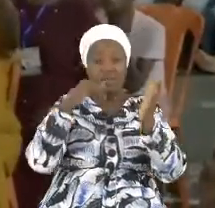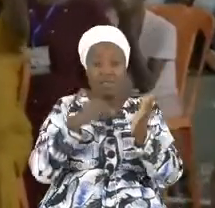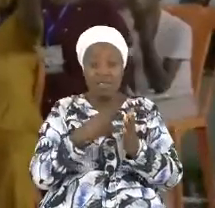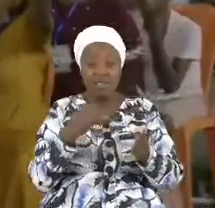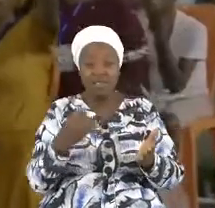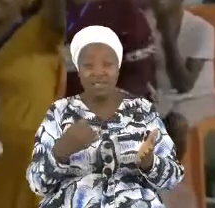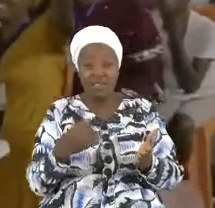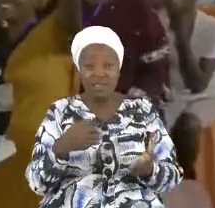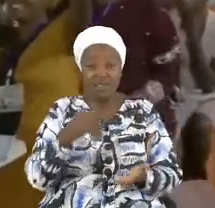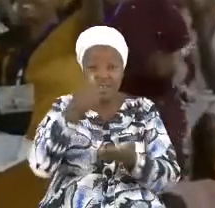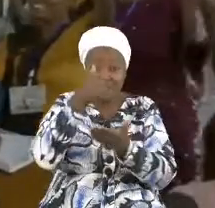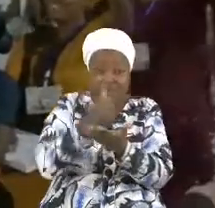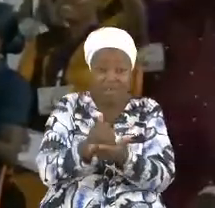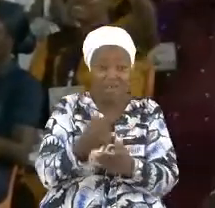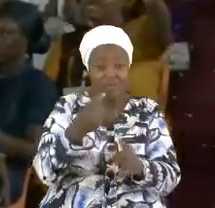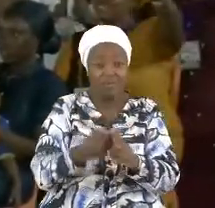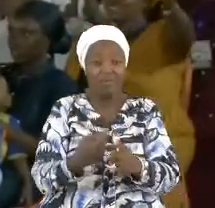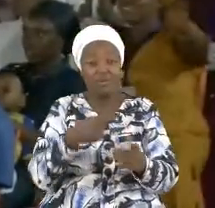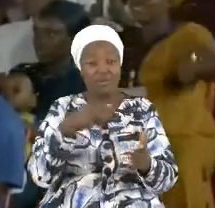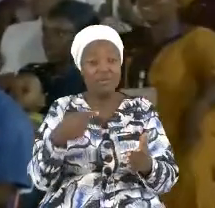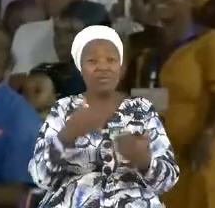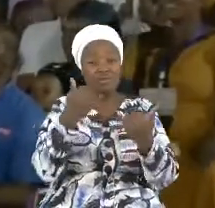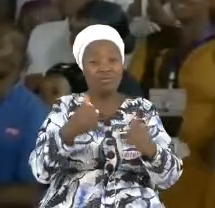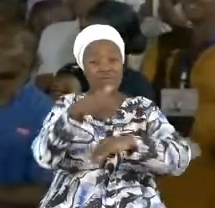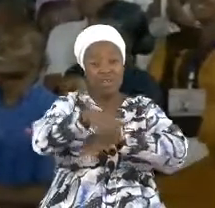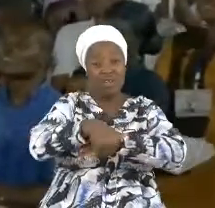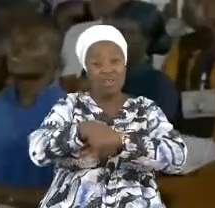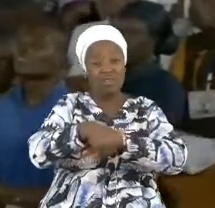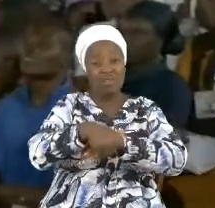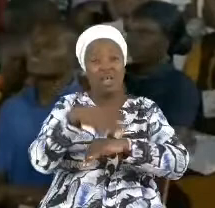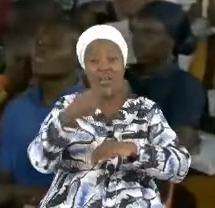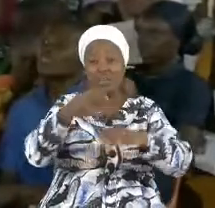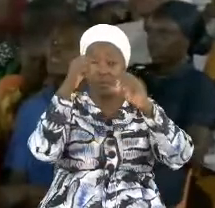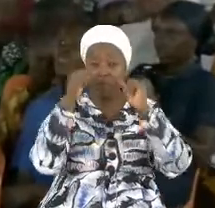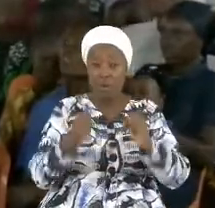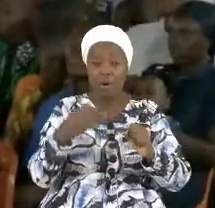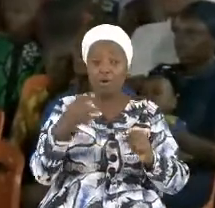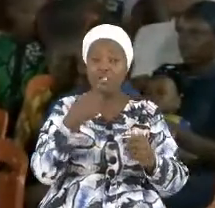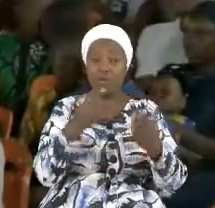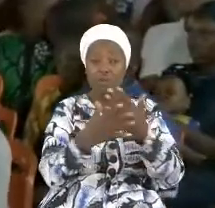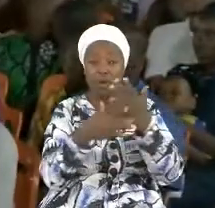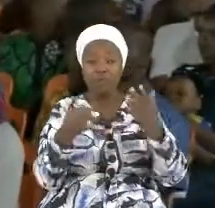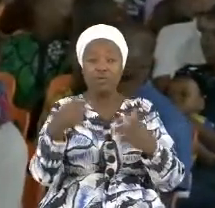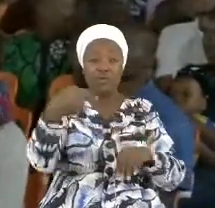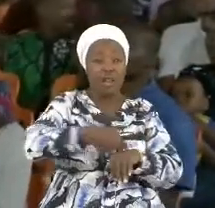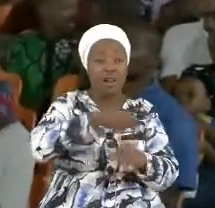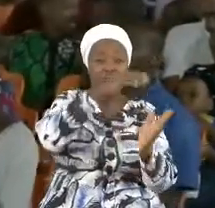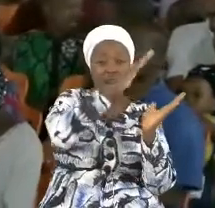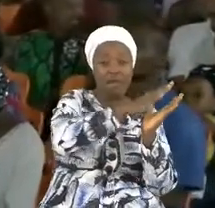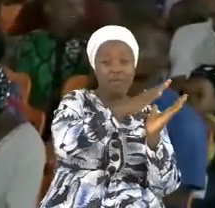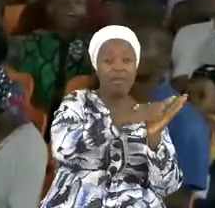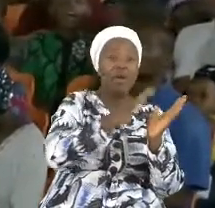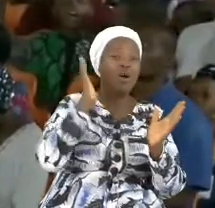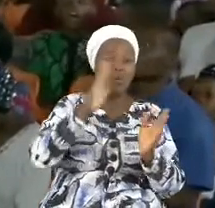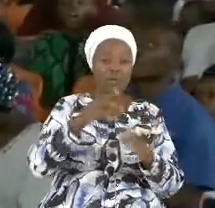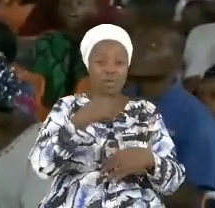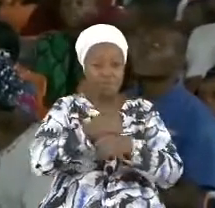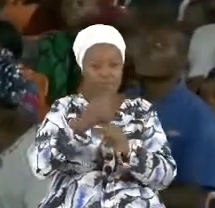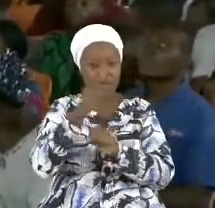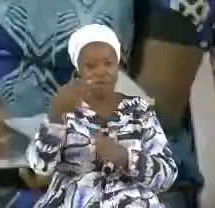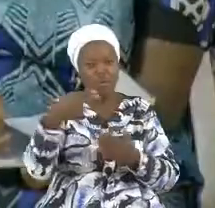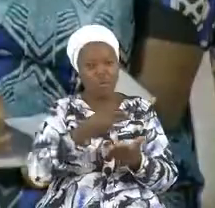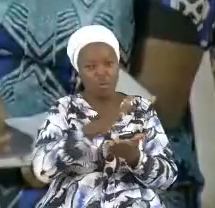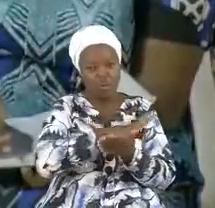From today, the power of the blood of the Lamb will make you holy from within.